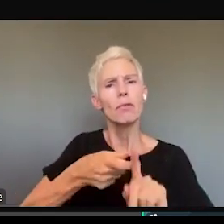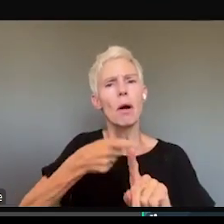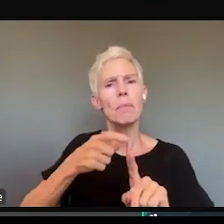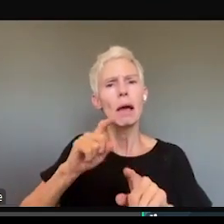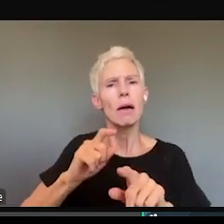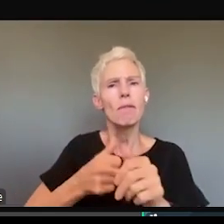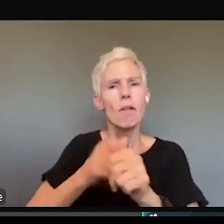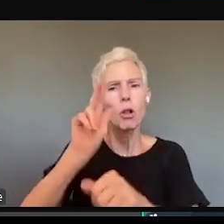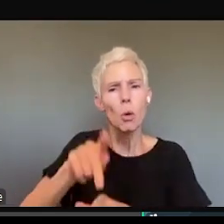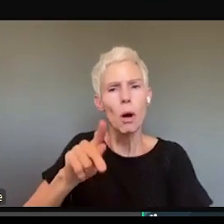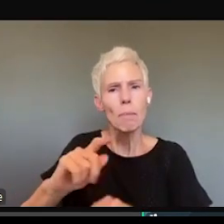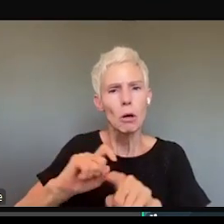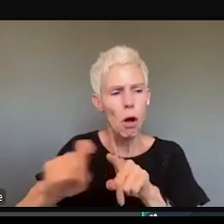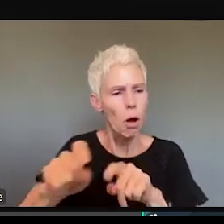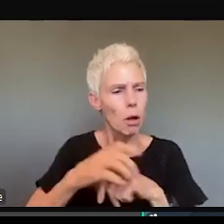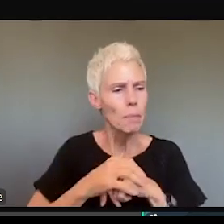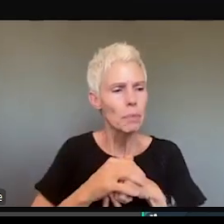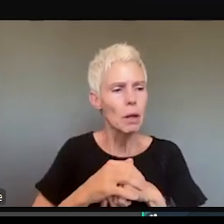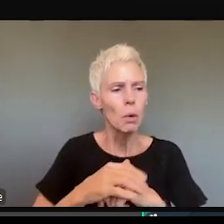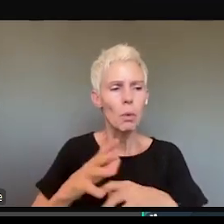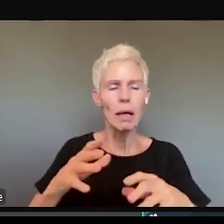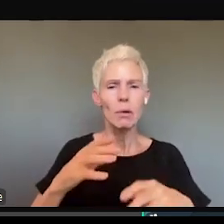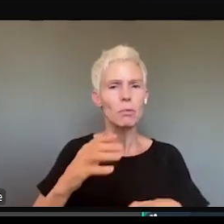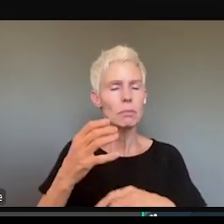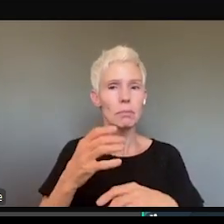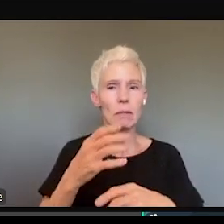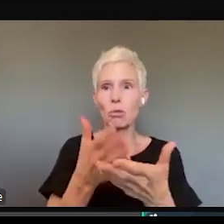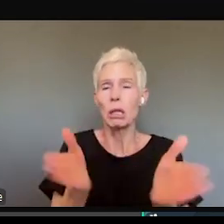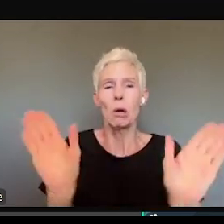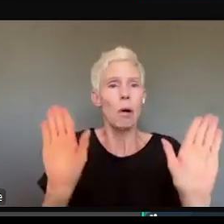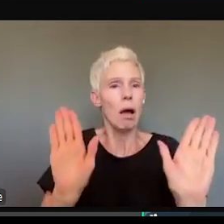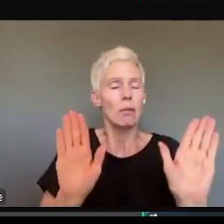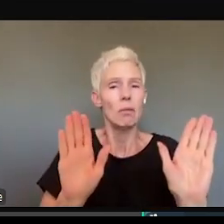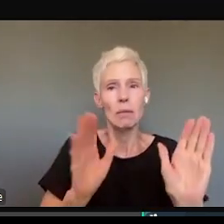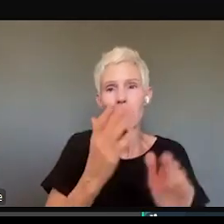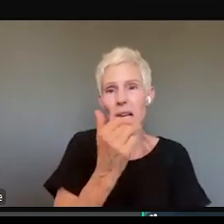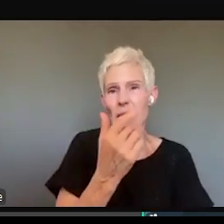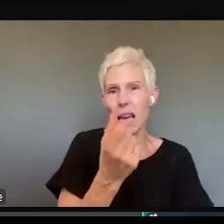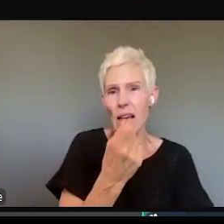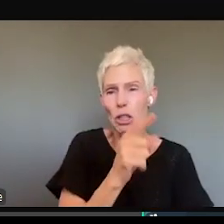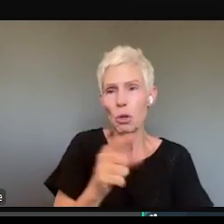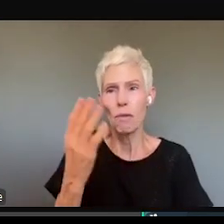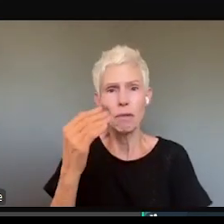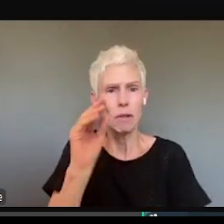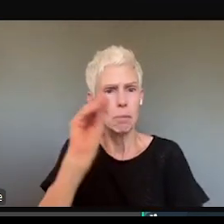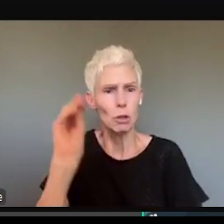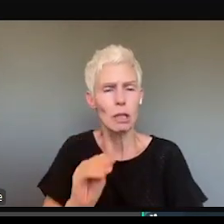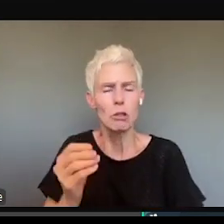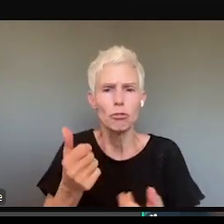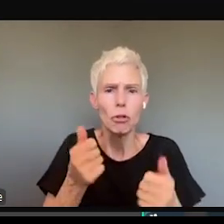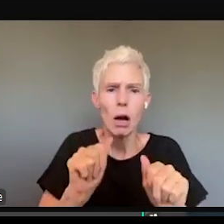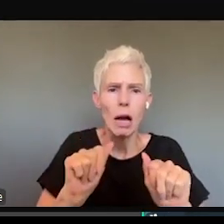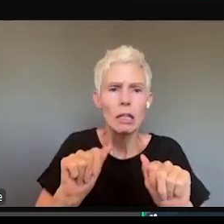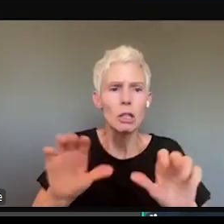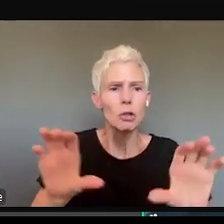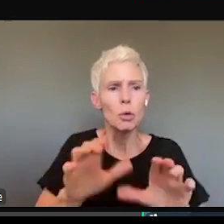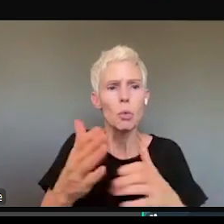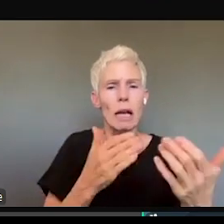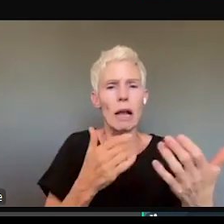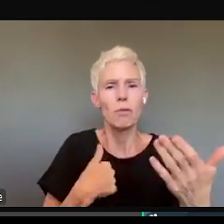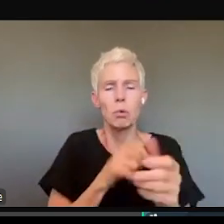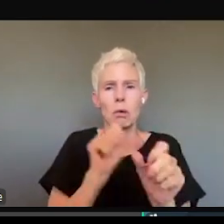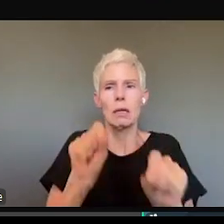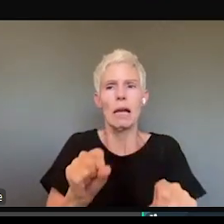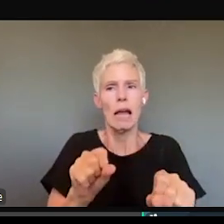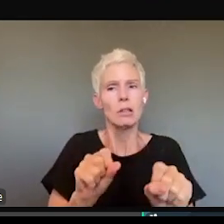that acceptance rate organization-wide between maybe 11 and 15%. So we're trying to do as much as we can to frame how we